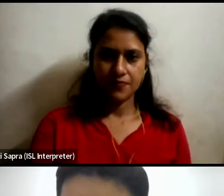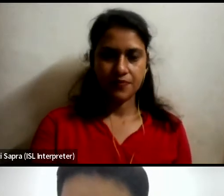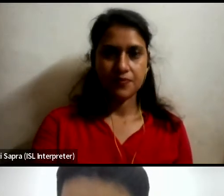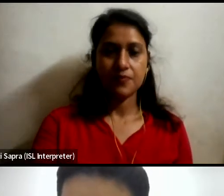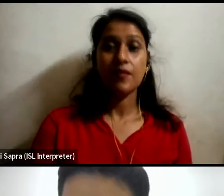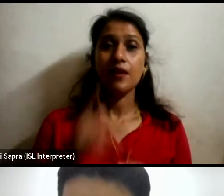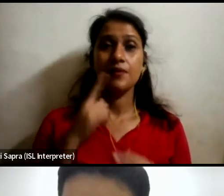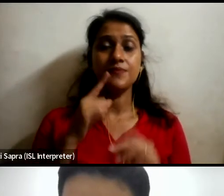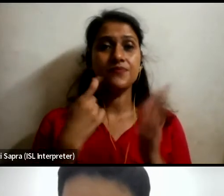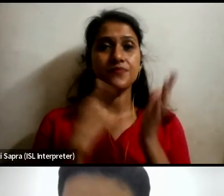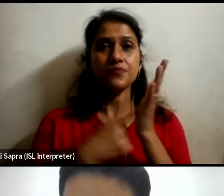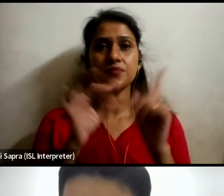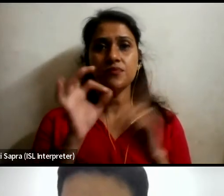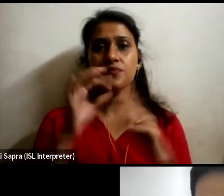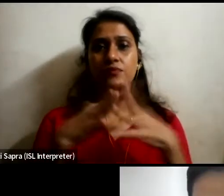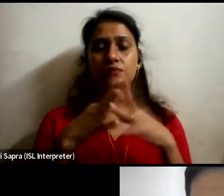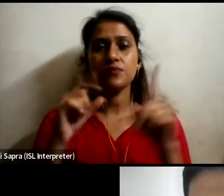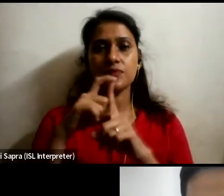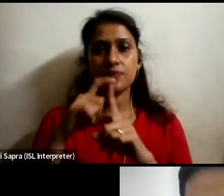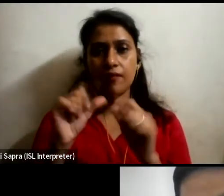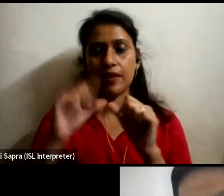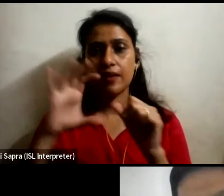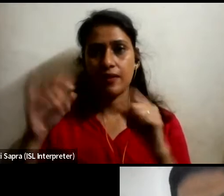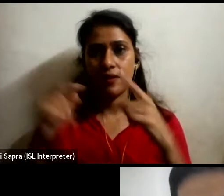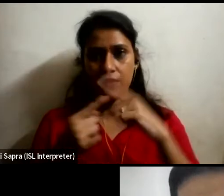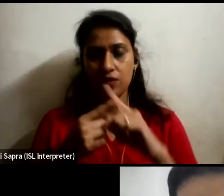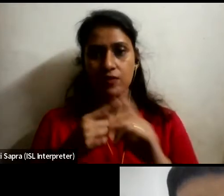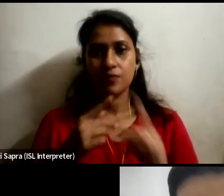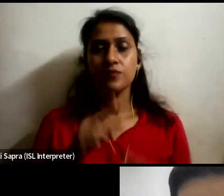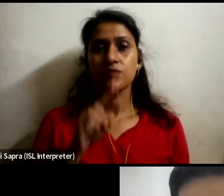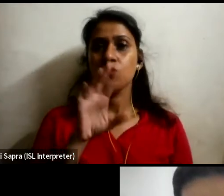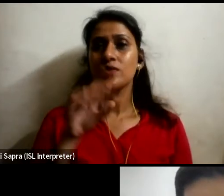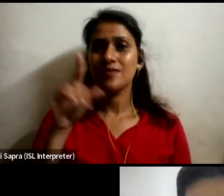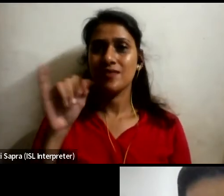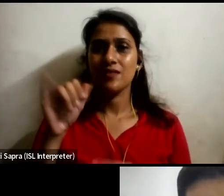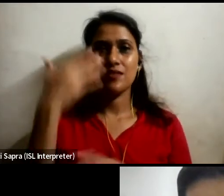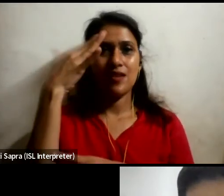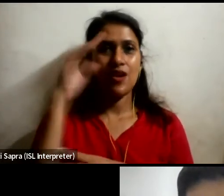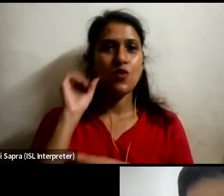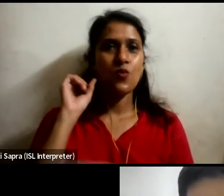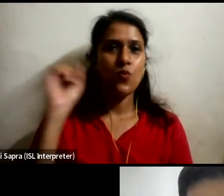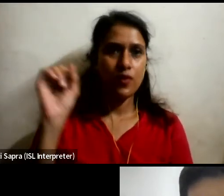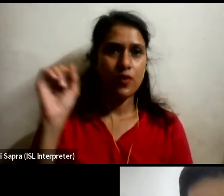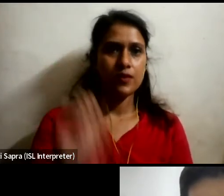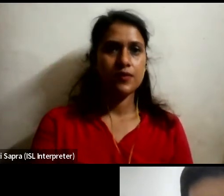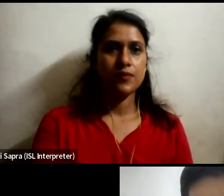Act to formulate accessibility standards on